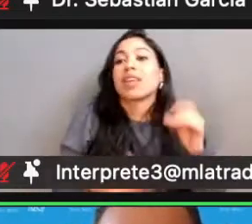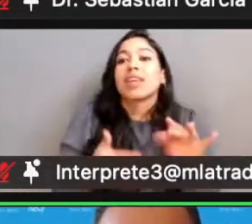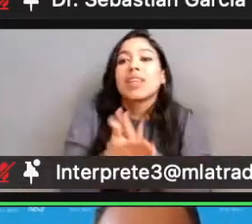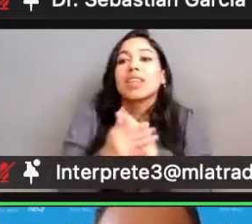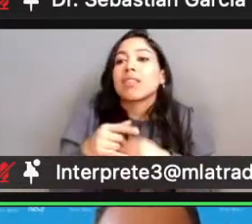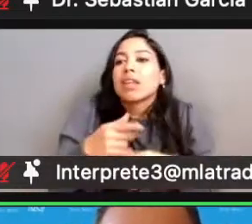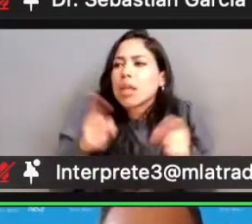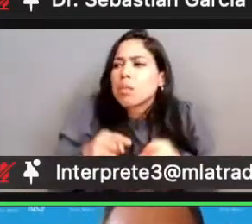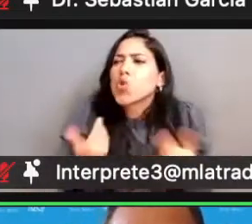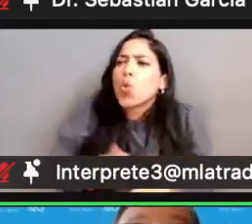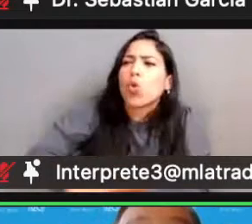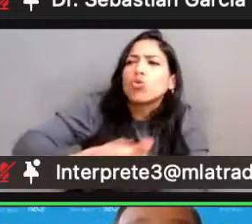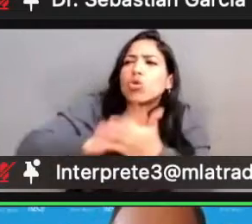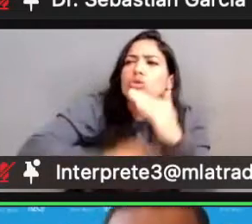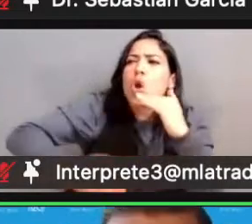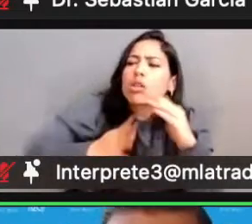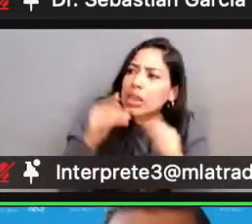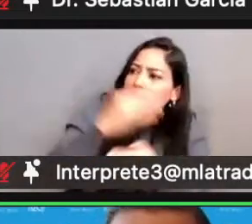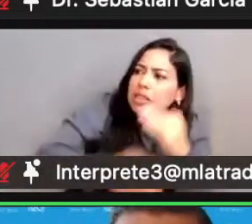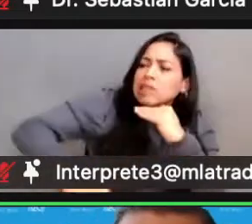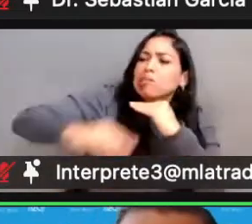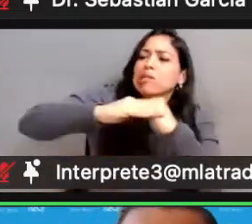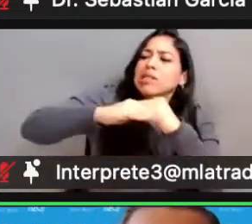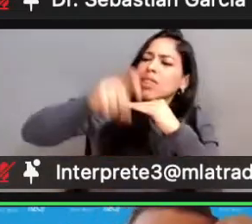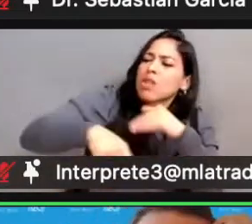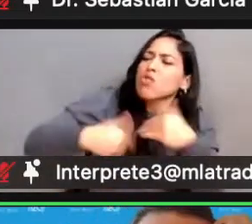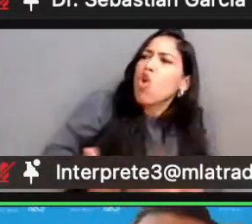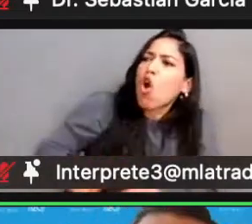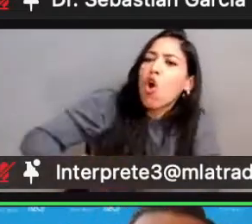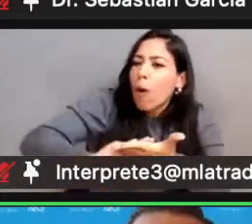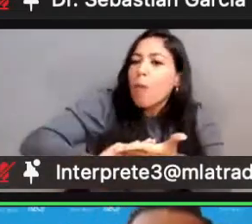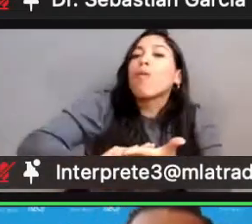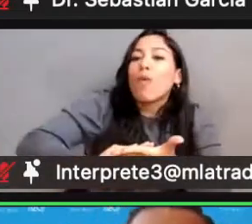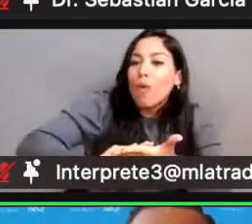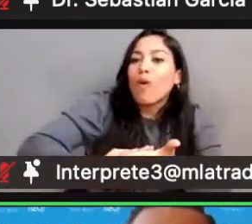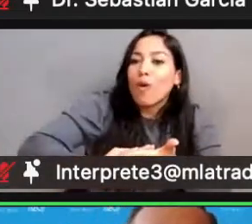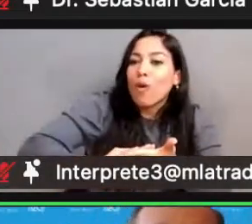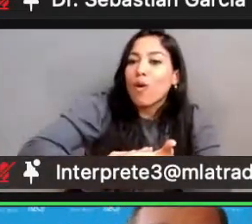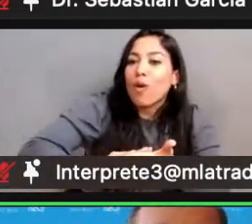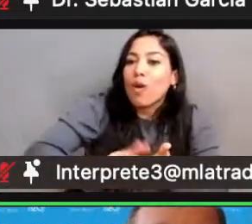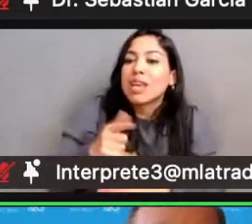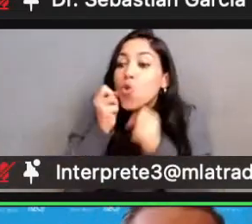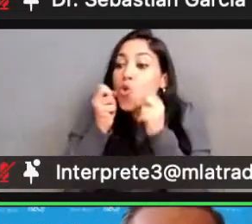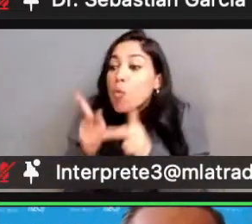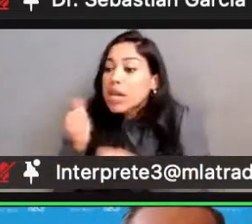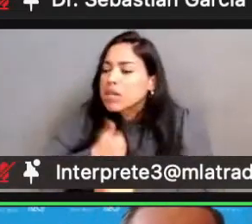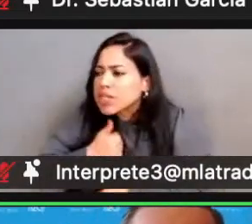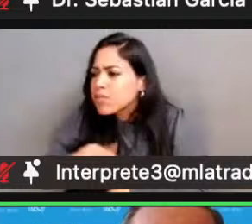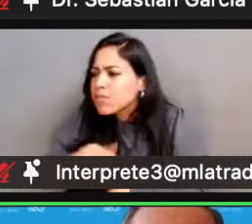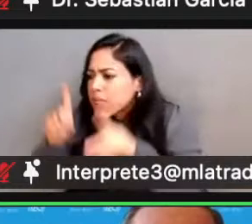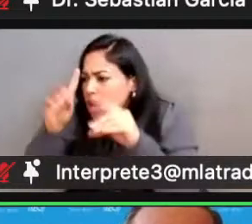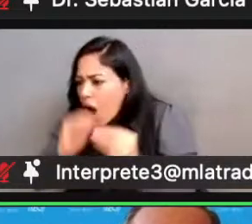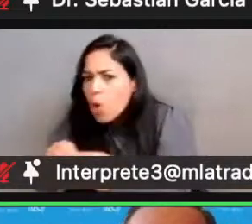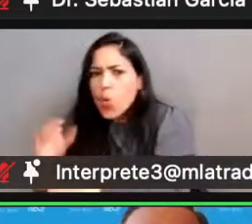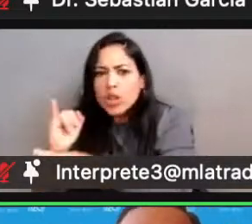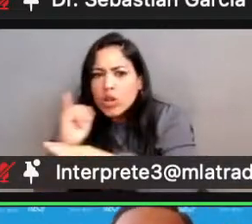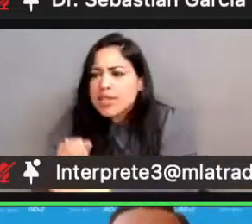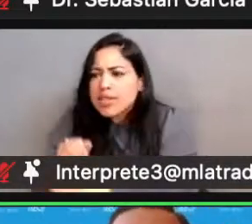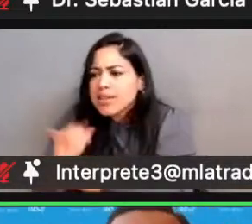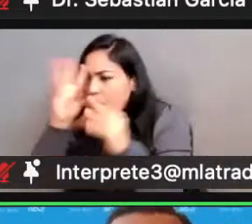the inequality is solved by the product of the human action and the